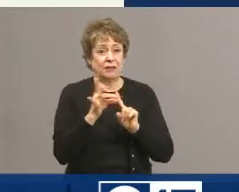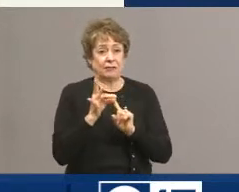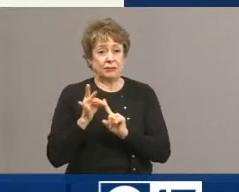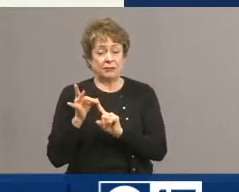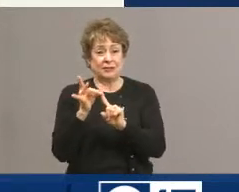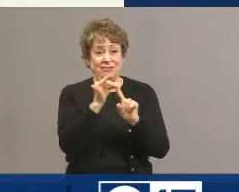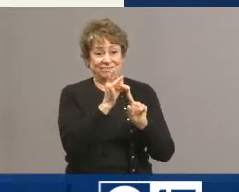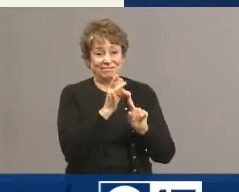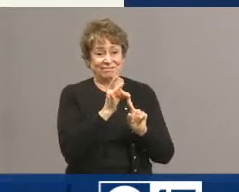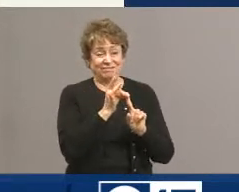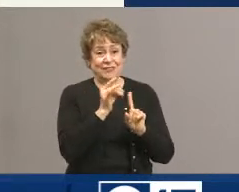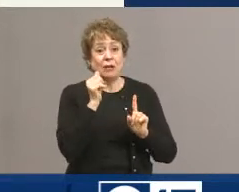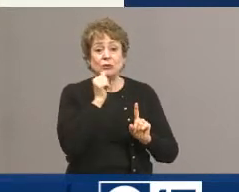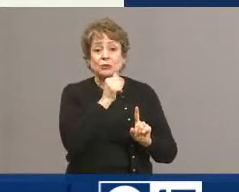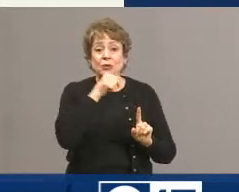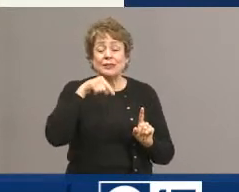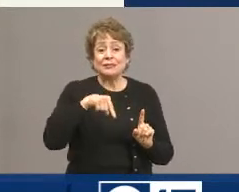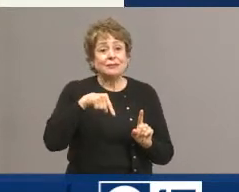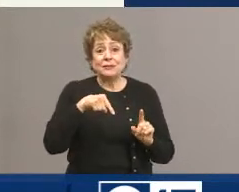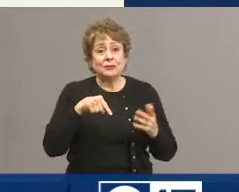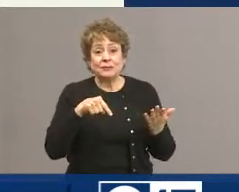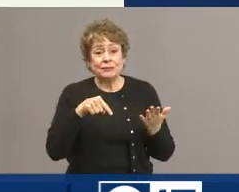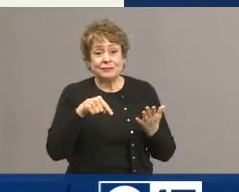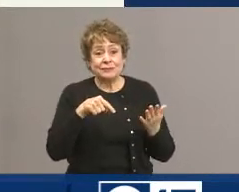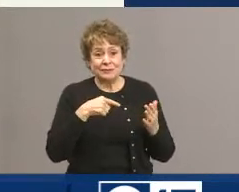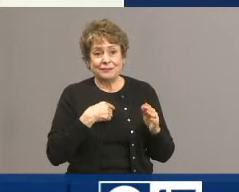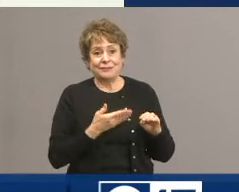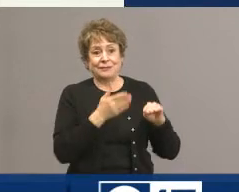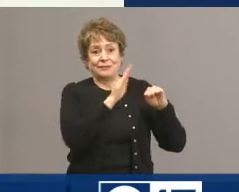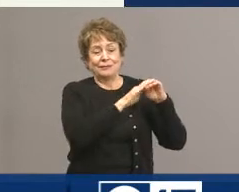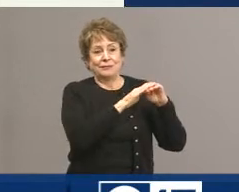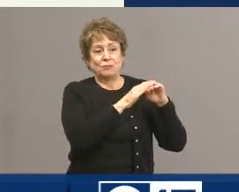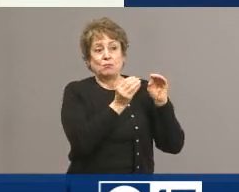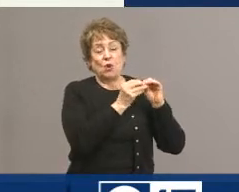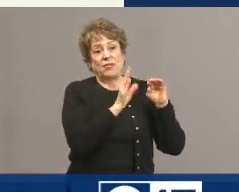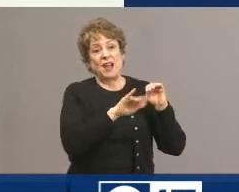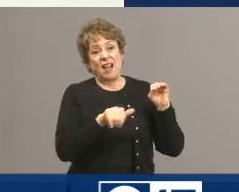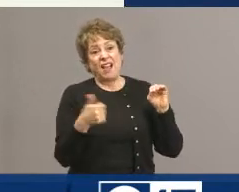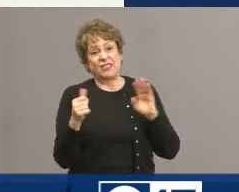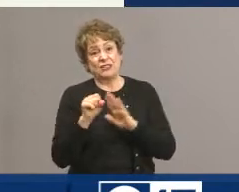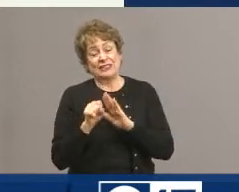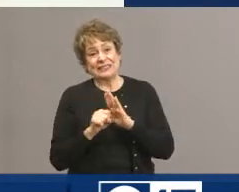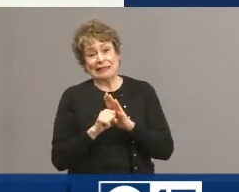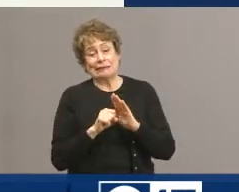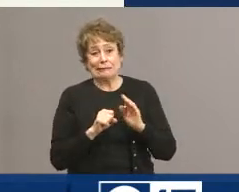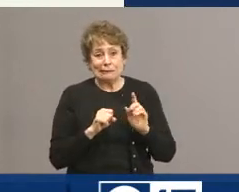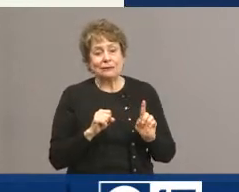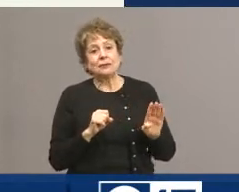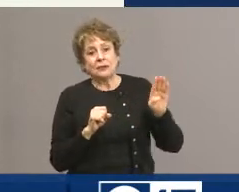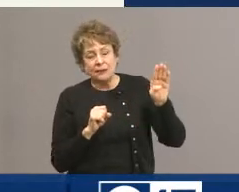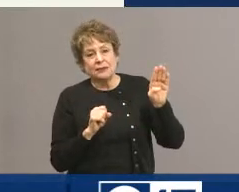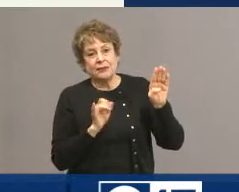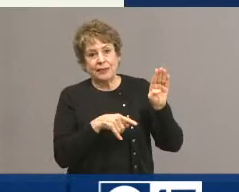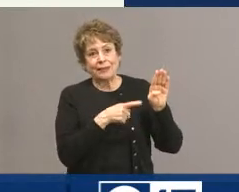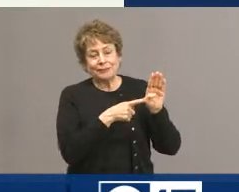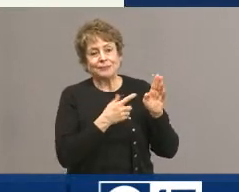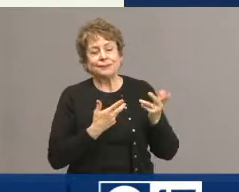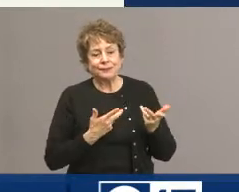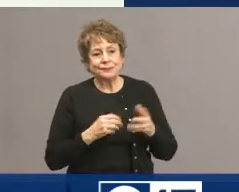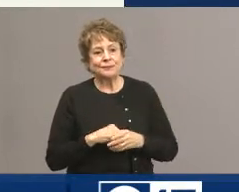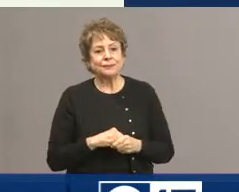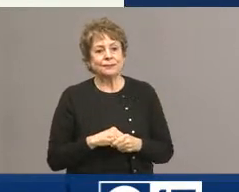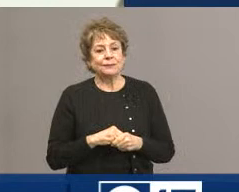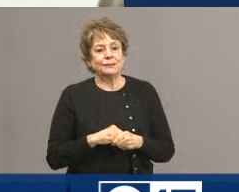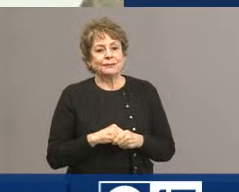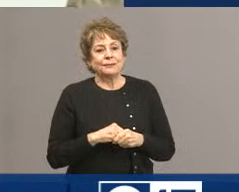these other states. There are only 4 states in the U.S. that are on